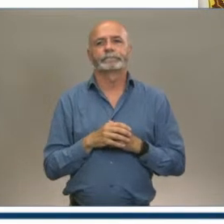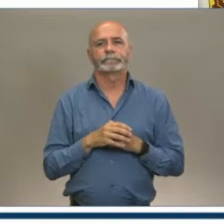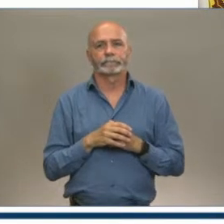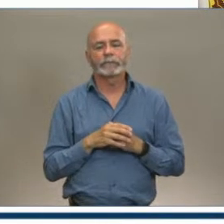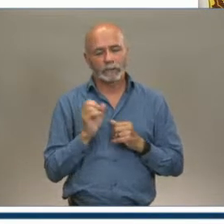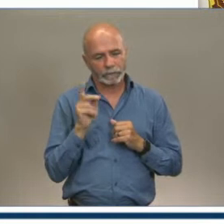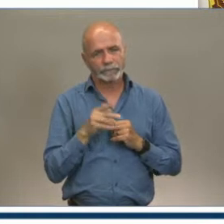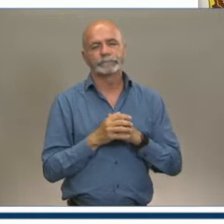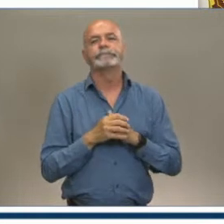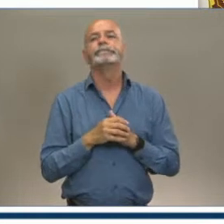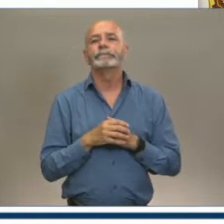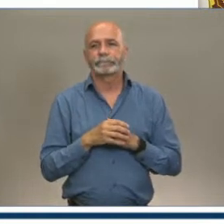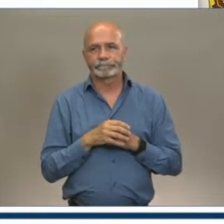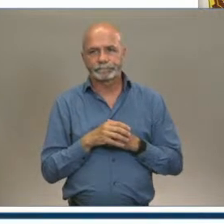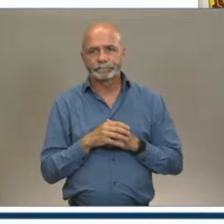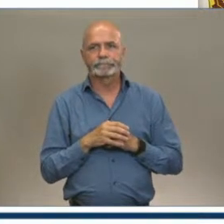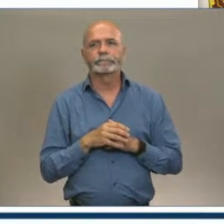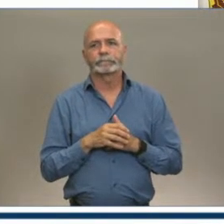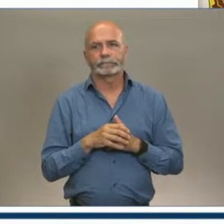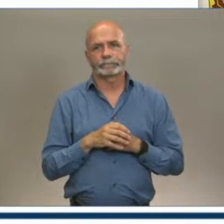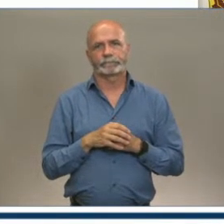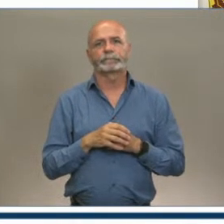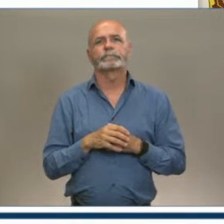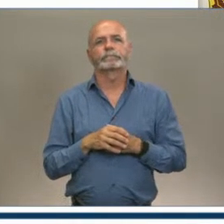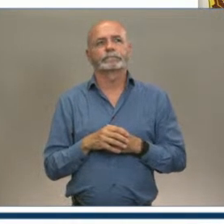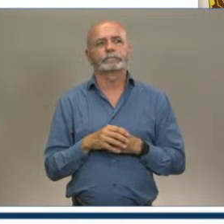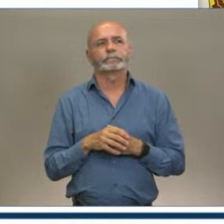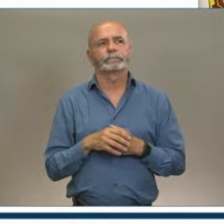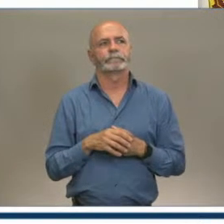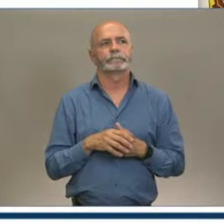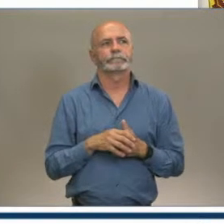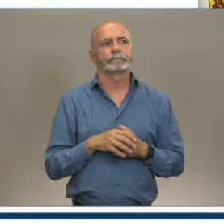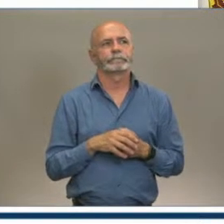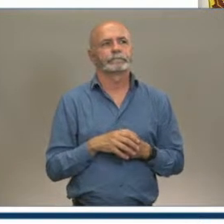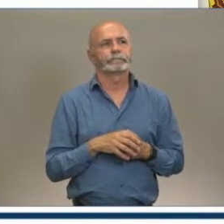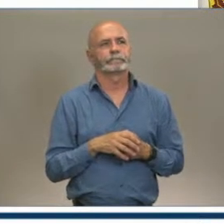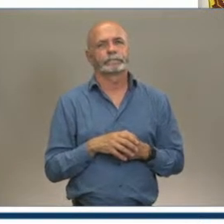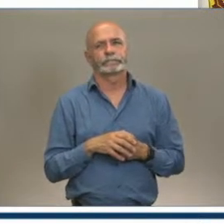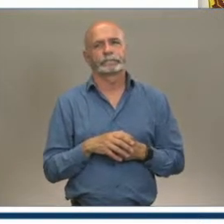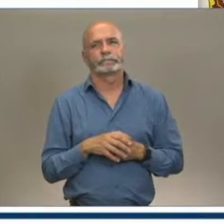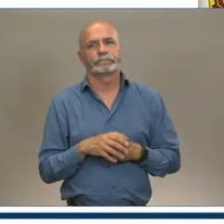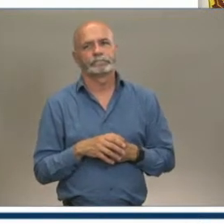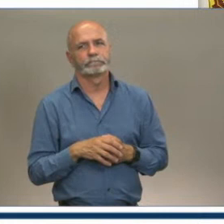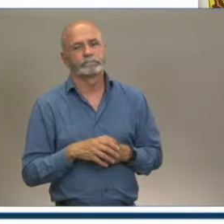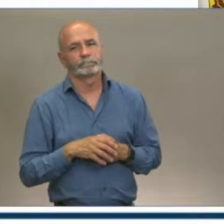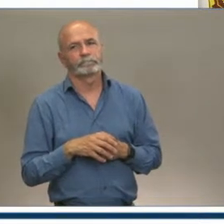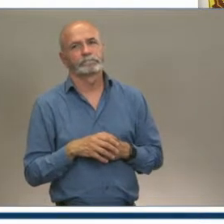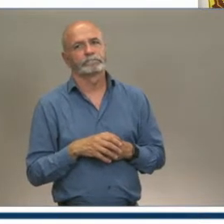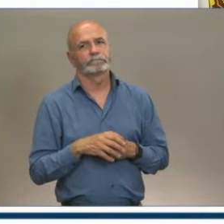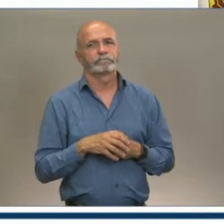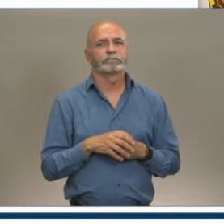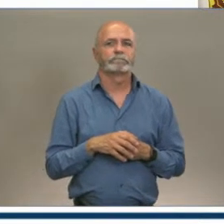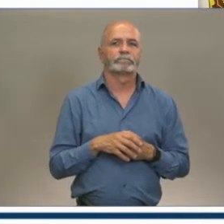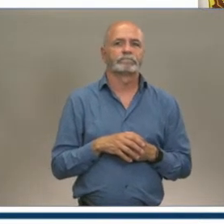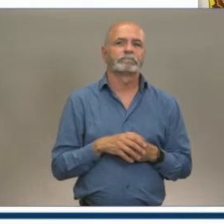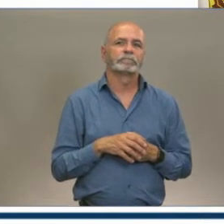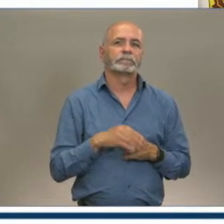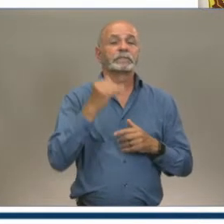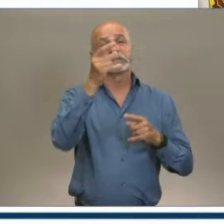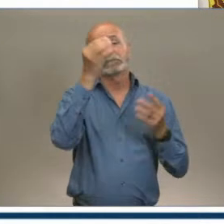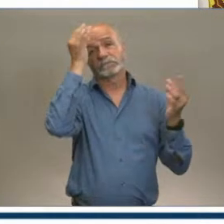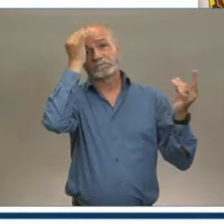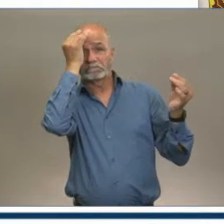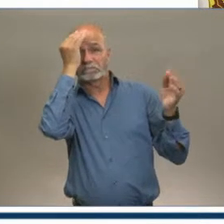that, Premier. On that note, I'm wondering if you are considering further shortening phases, particularly in reference